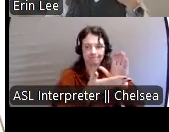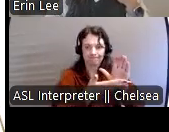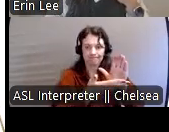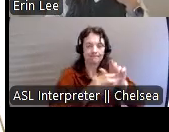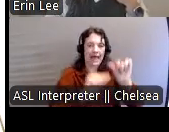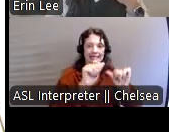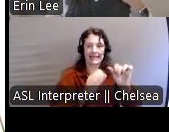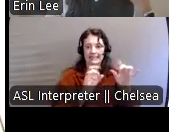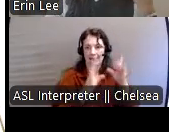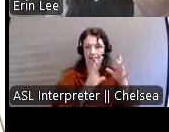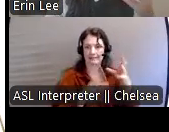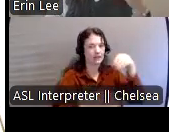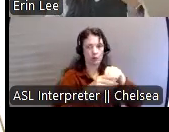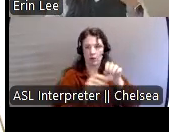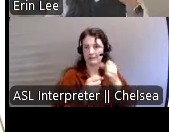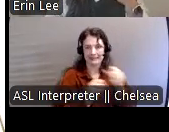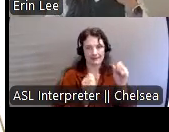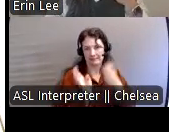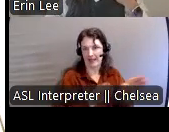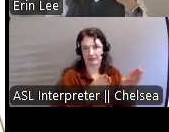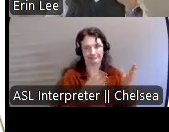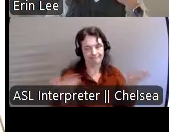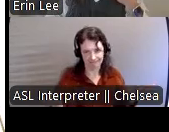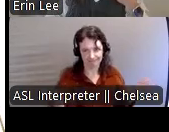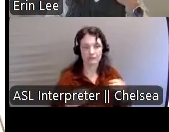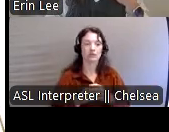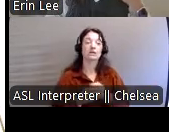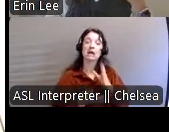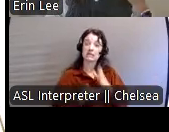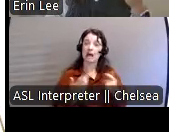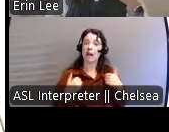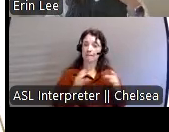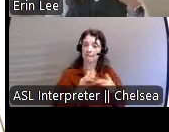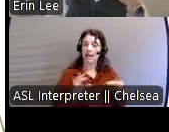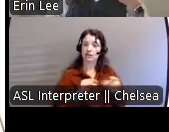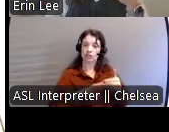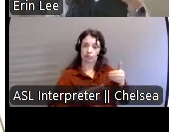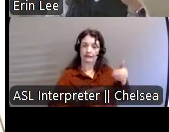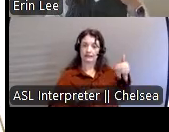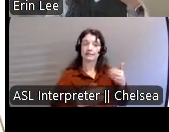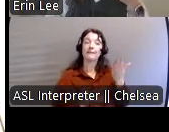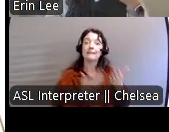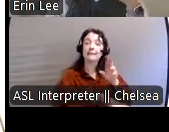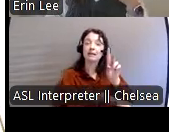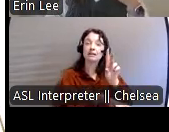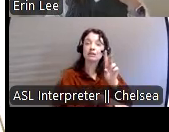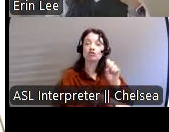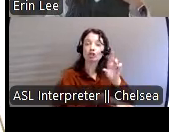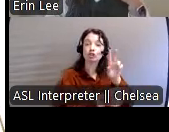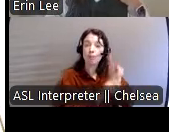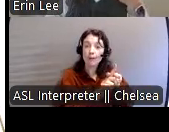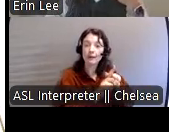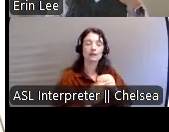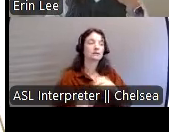to safety plan. Some of the places that I've already referenced in the previous slide: medical engagement for sure, home